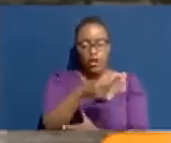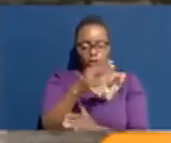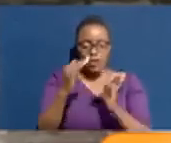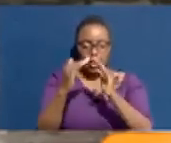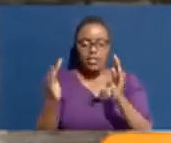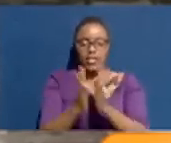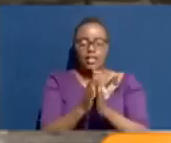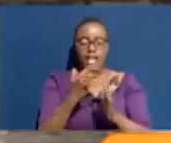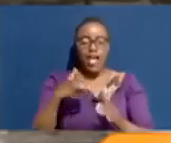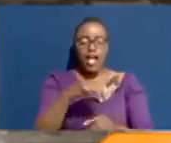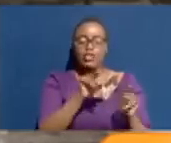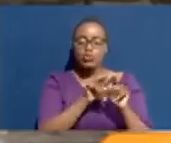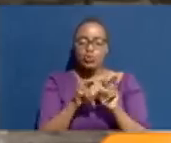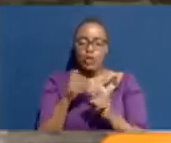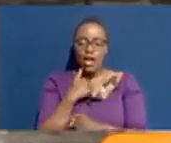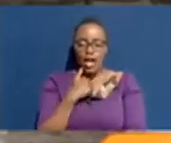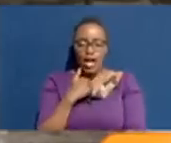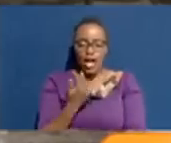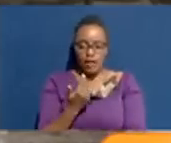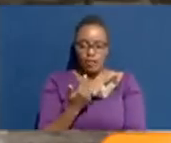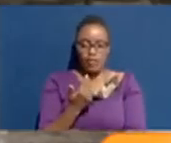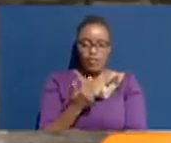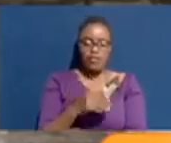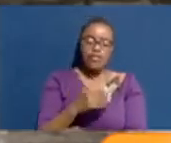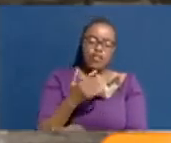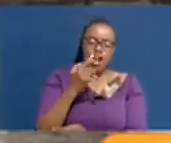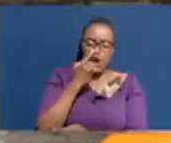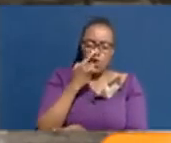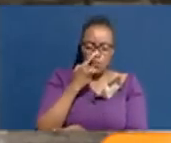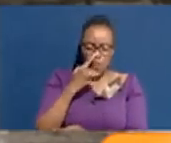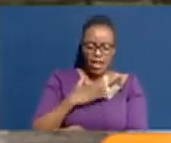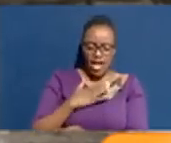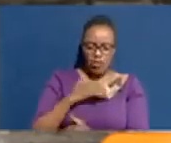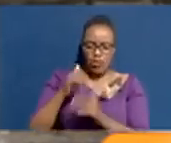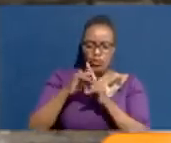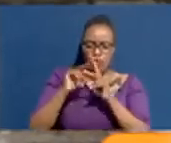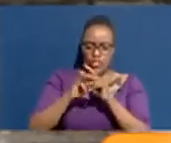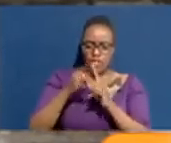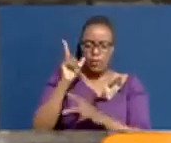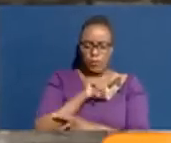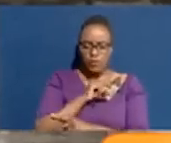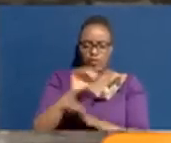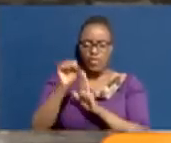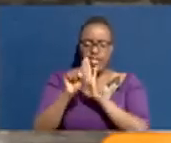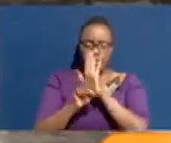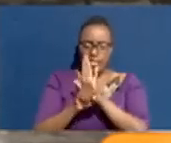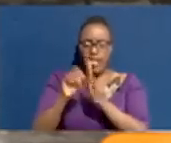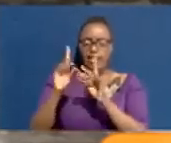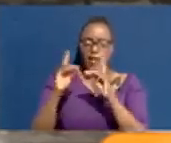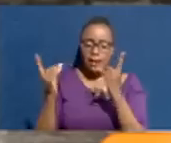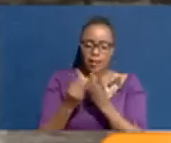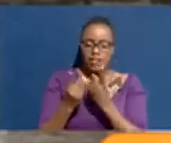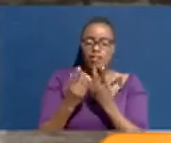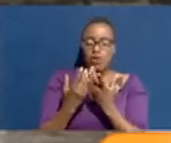Pia tuko na lile kuna ile portal inaitwa Boma Yangu ambao ilikuwa initiated na State Department of Housing and Urban